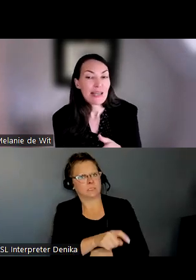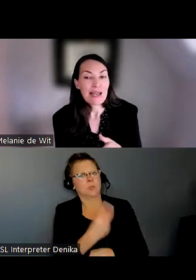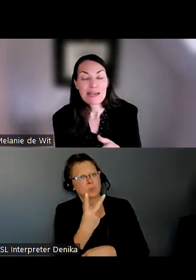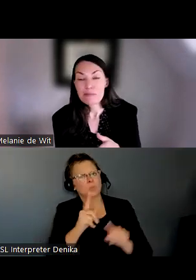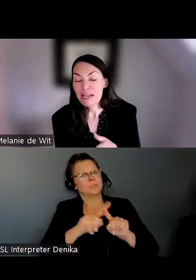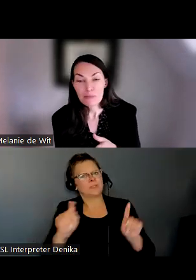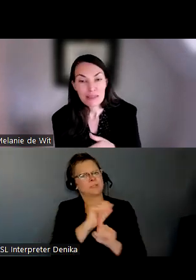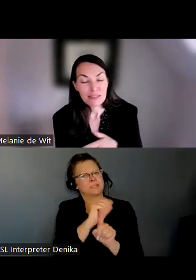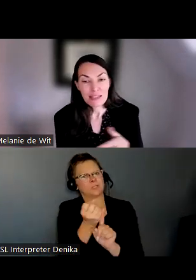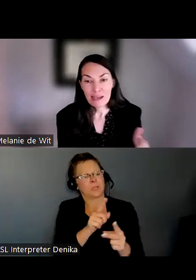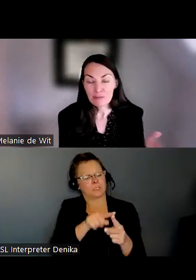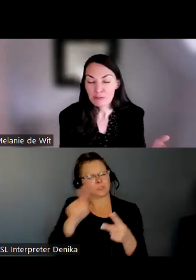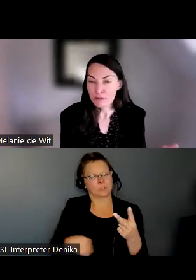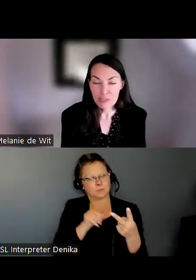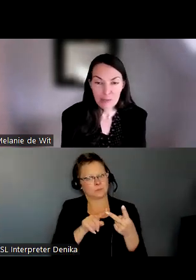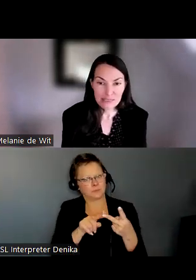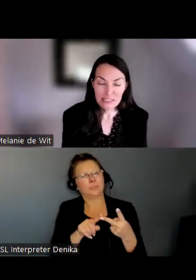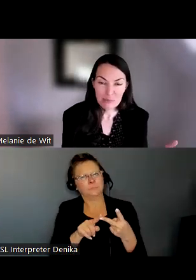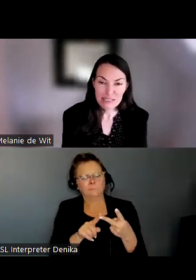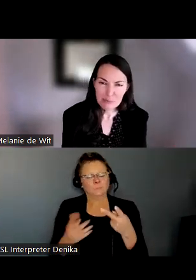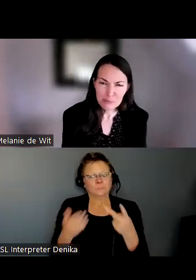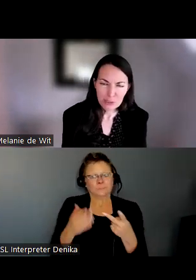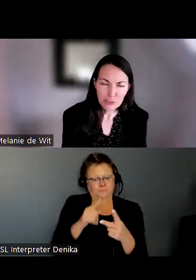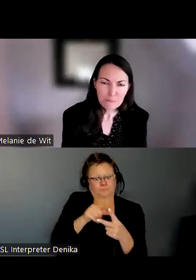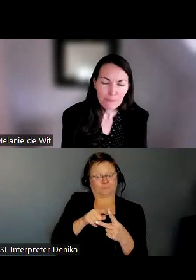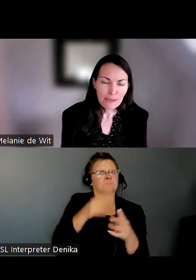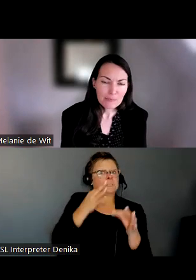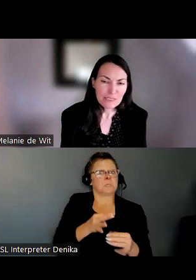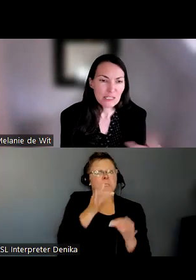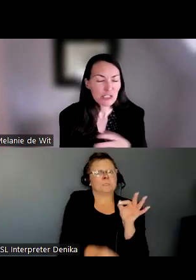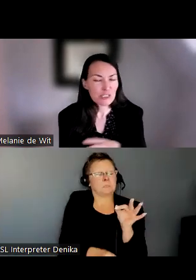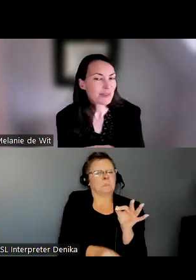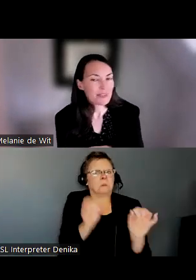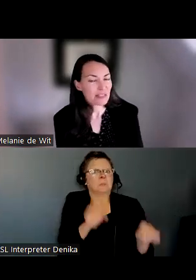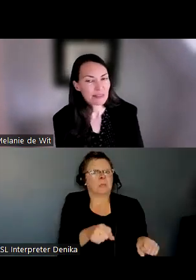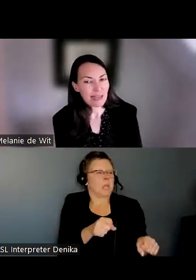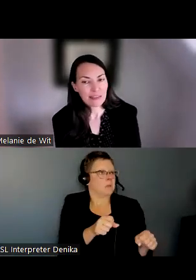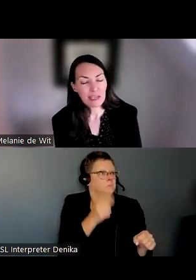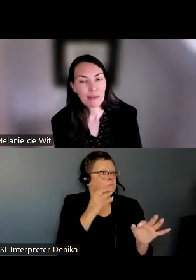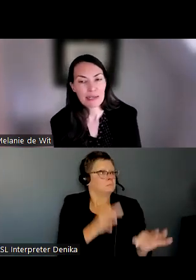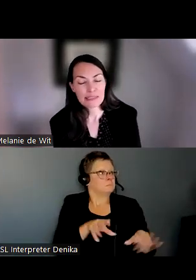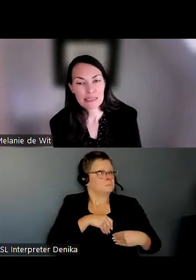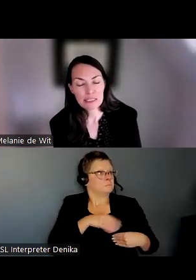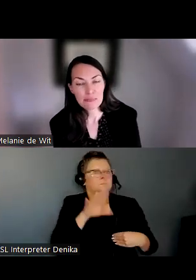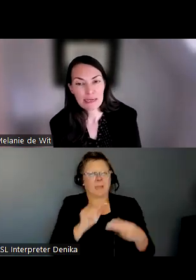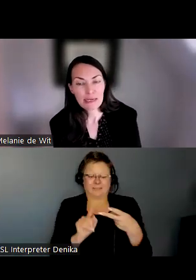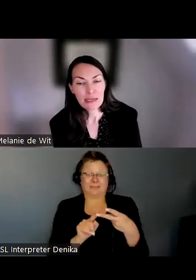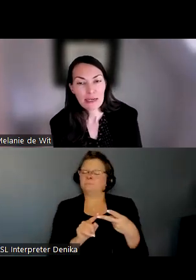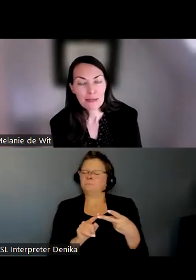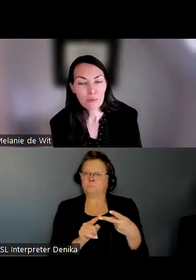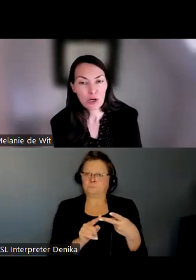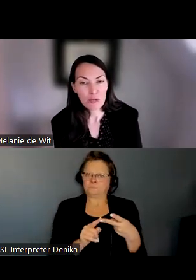decision. And it may be that they have the capacity to make simpler decisions, but that they lack the capacity to